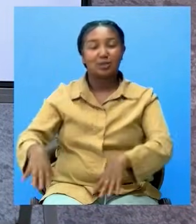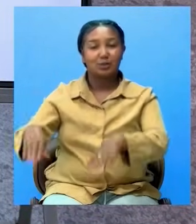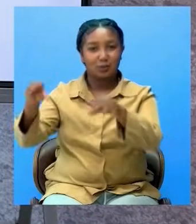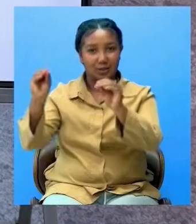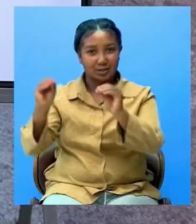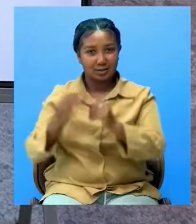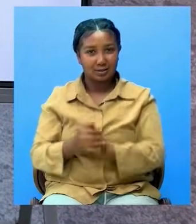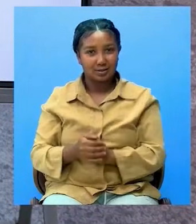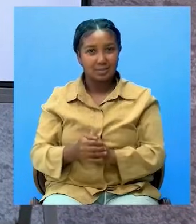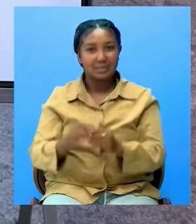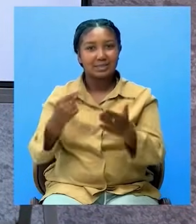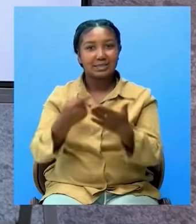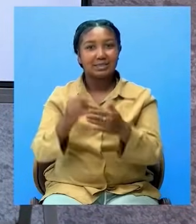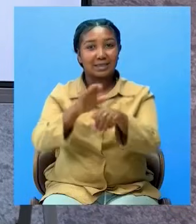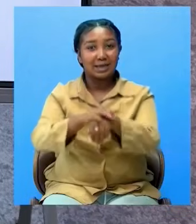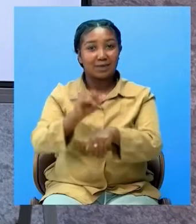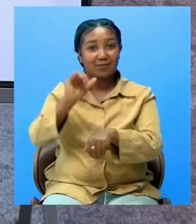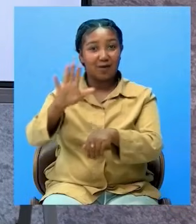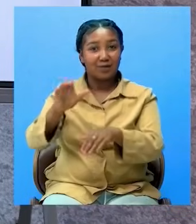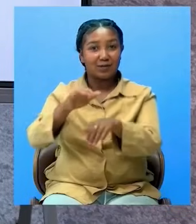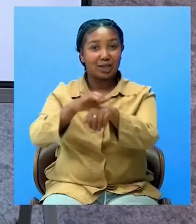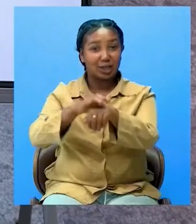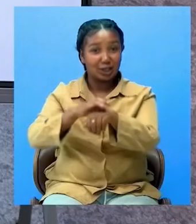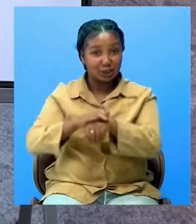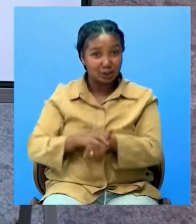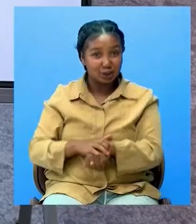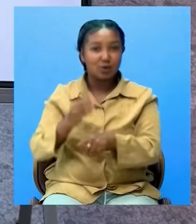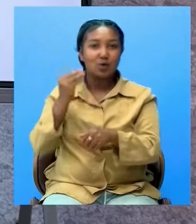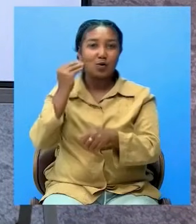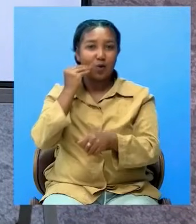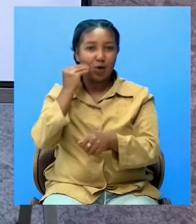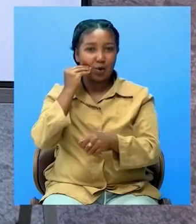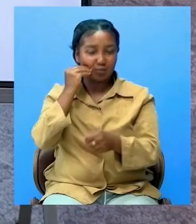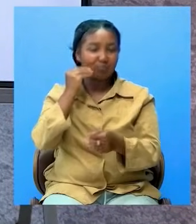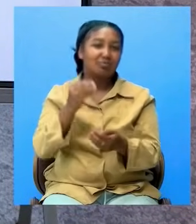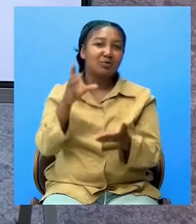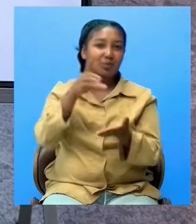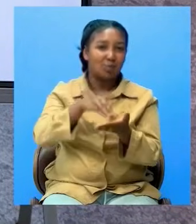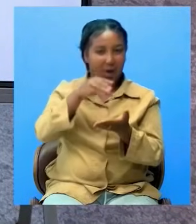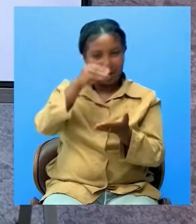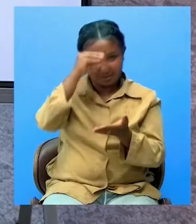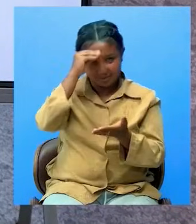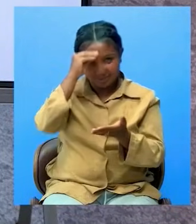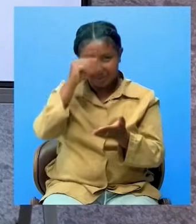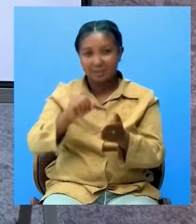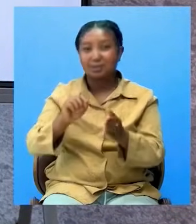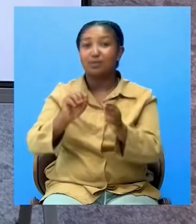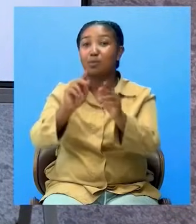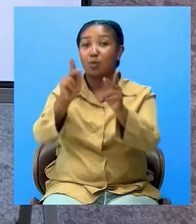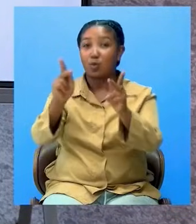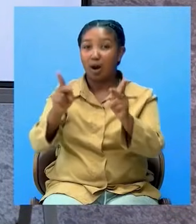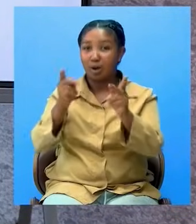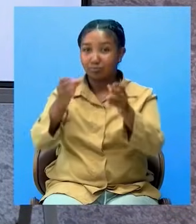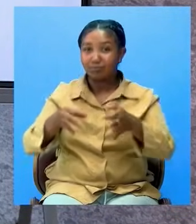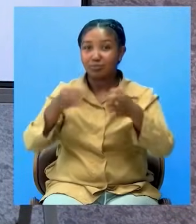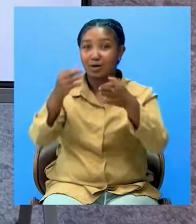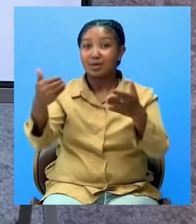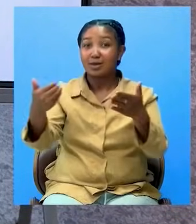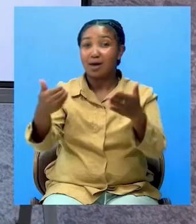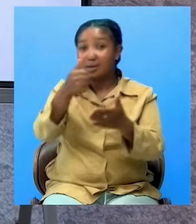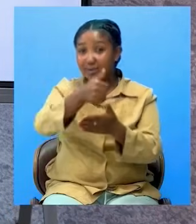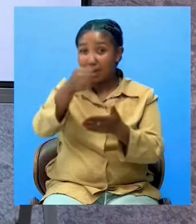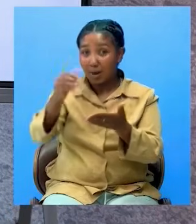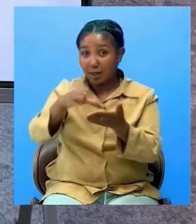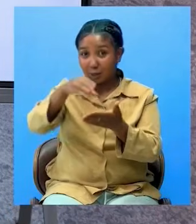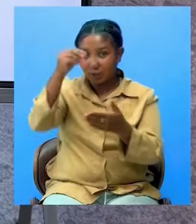Students, this is grade 5 English language home tutorial class. This program is brought to you by City Government